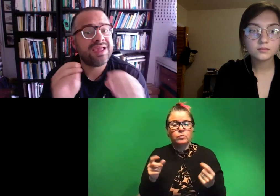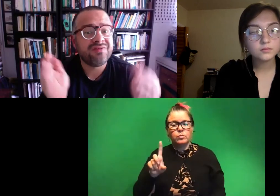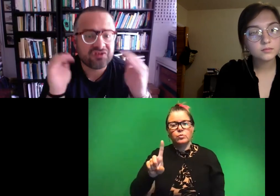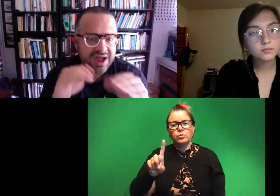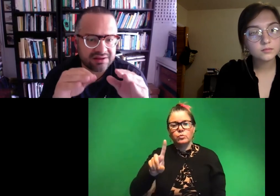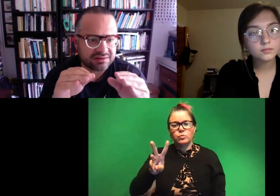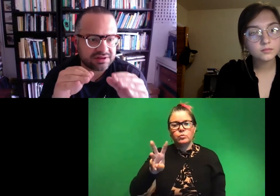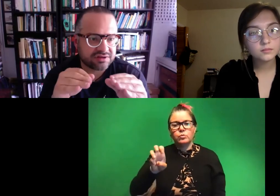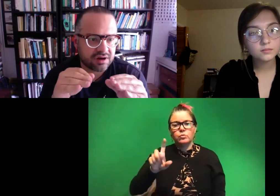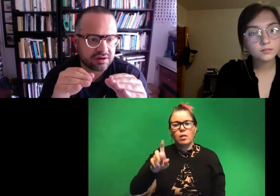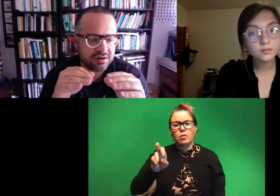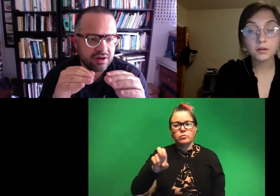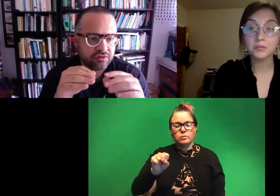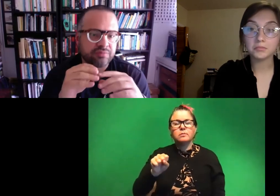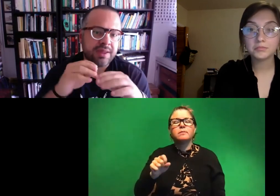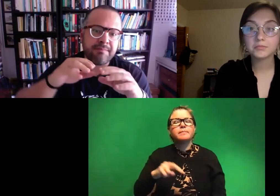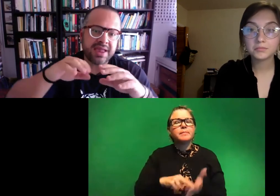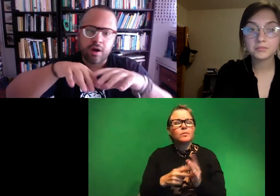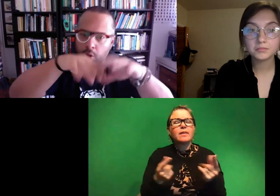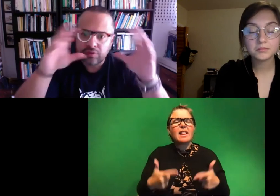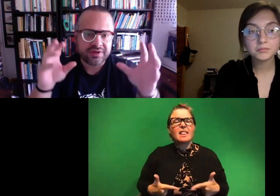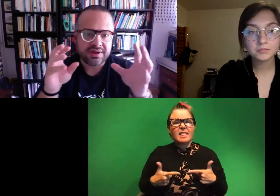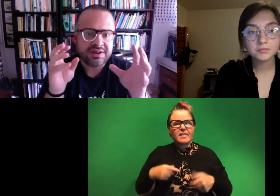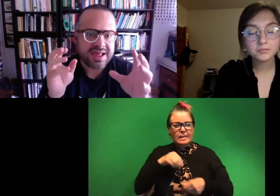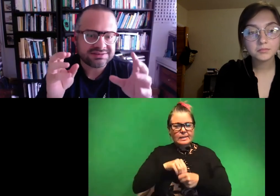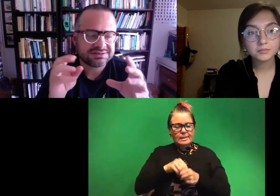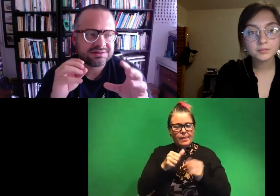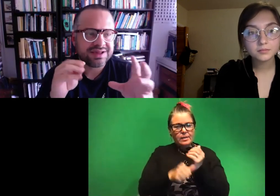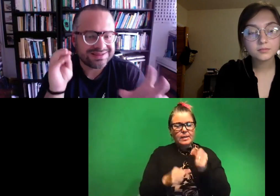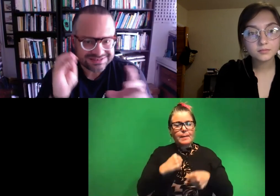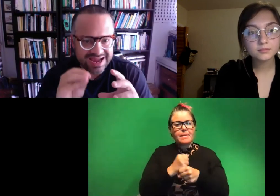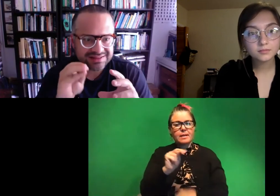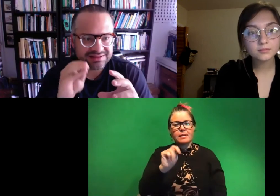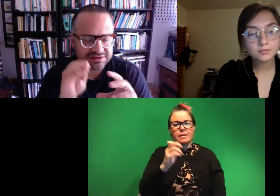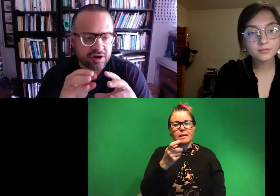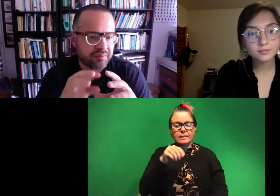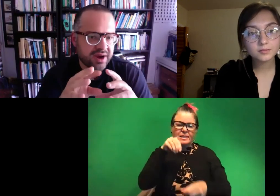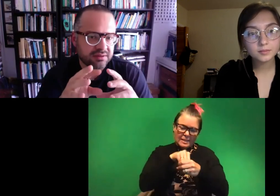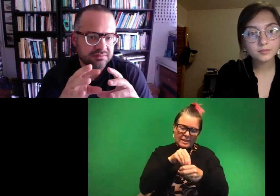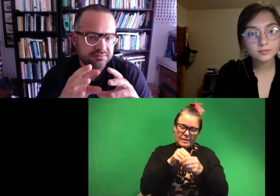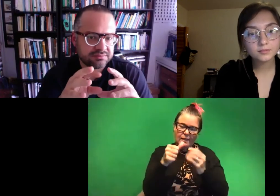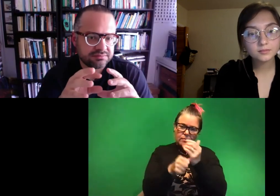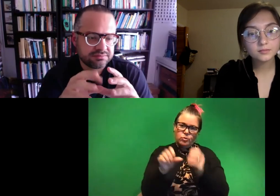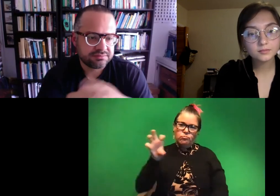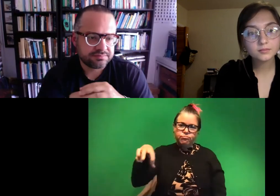live inside the dung. So they make all the nest inside the dung pile.